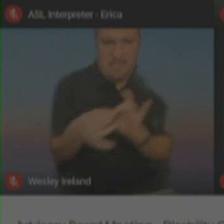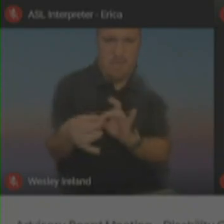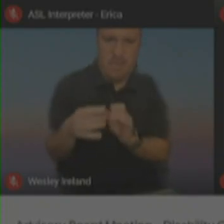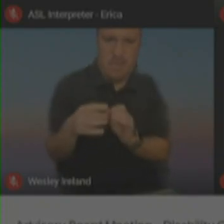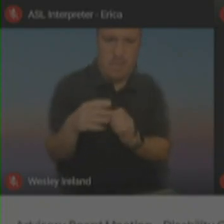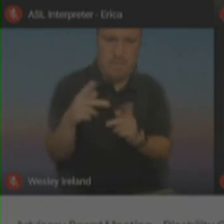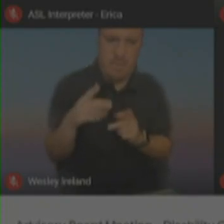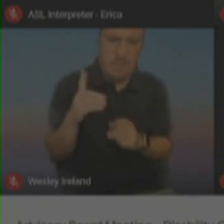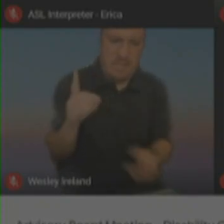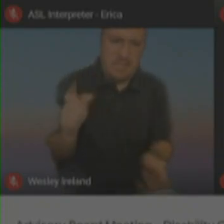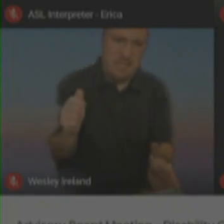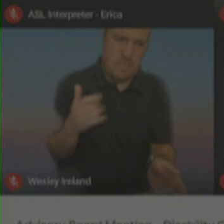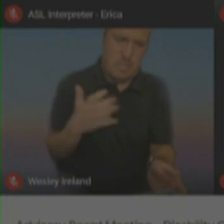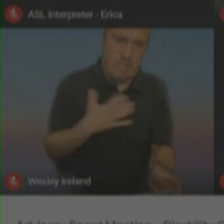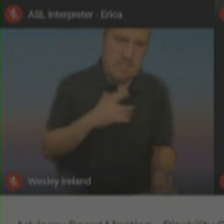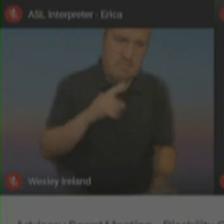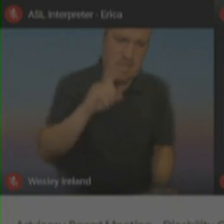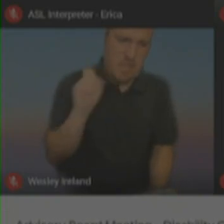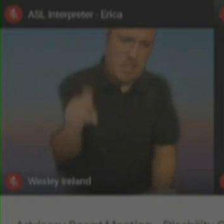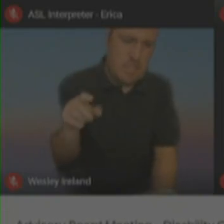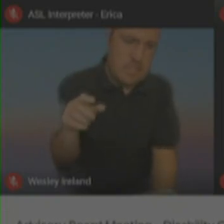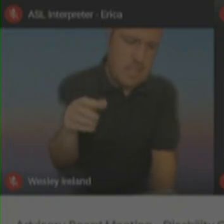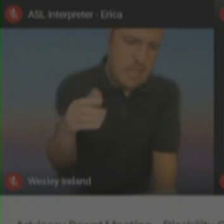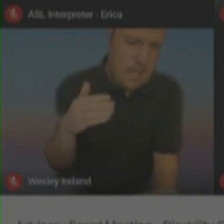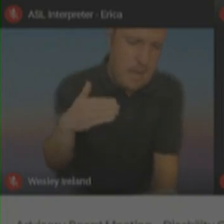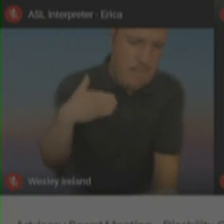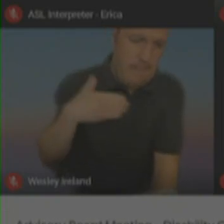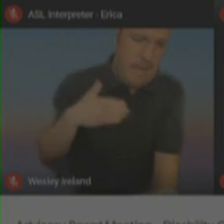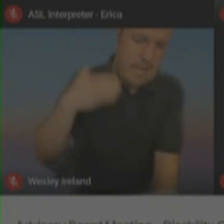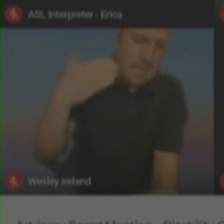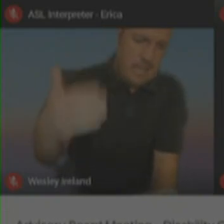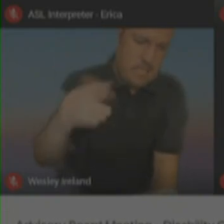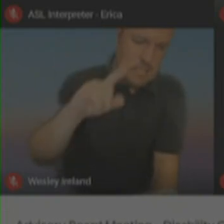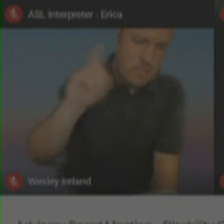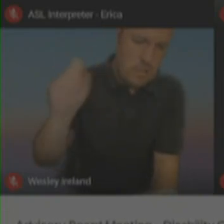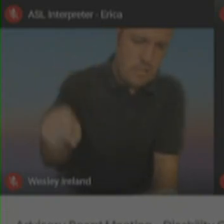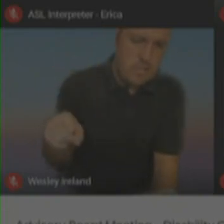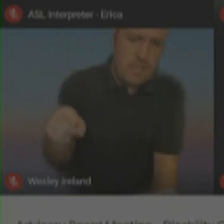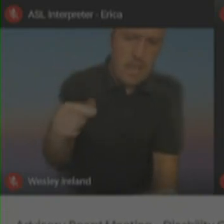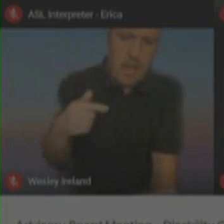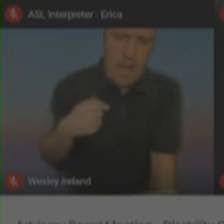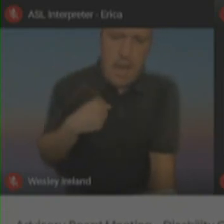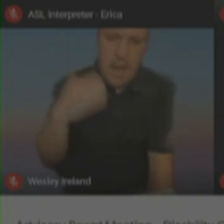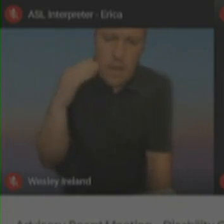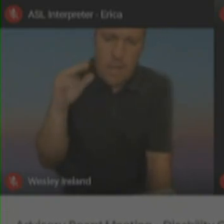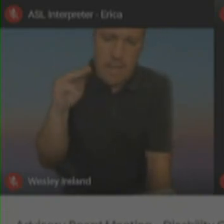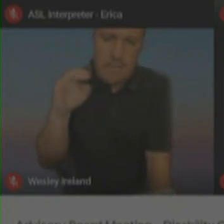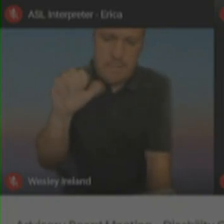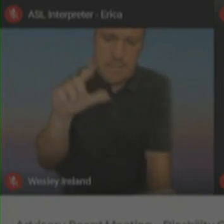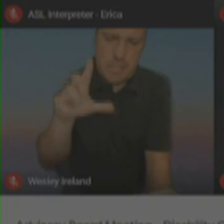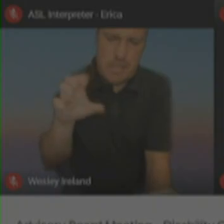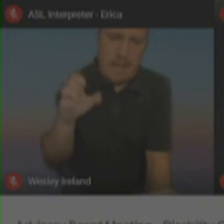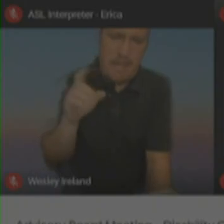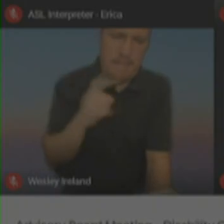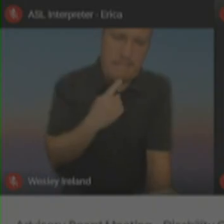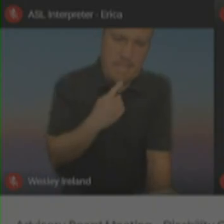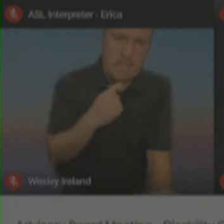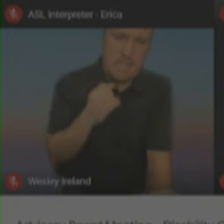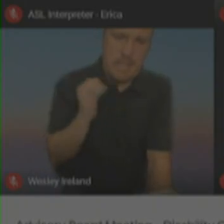just in general. So I just wanted to see if this links in with disabilities. And then my